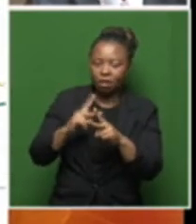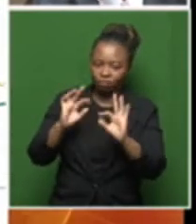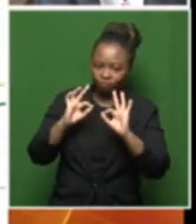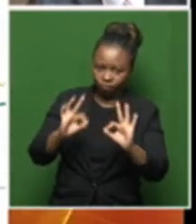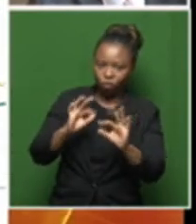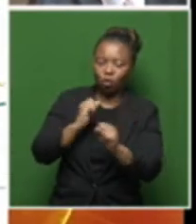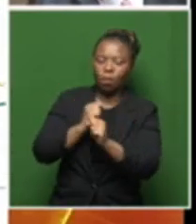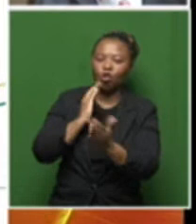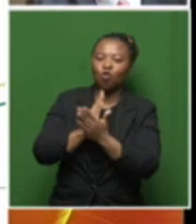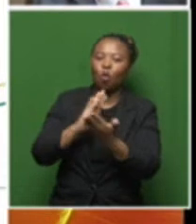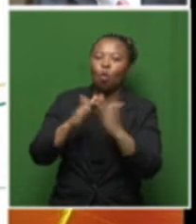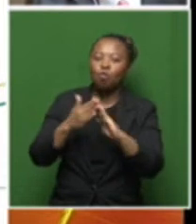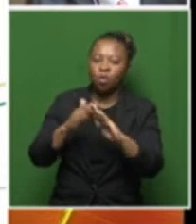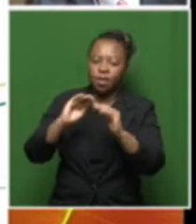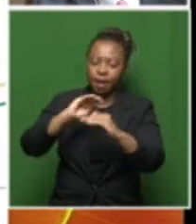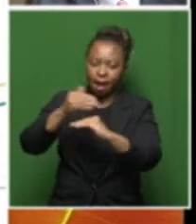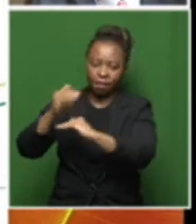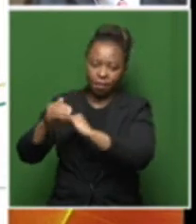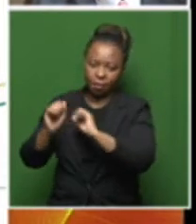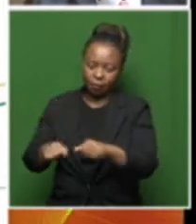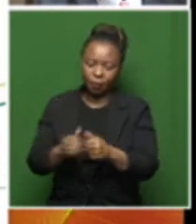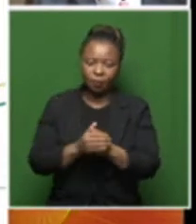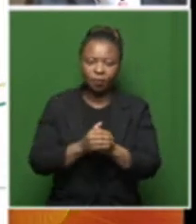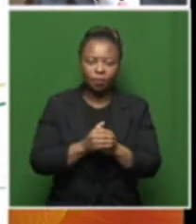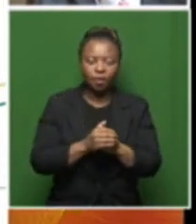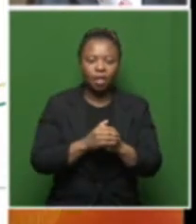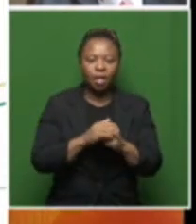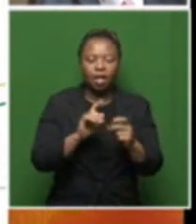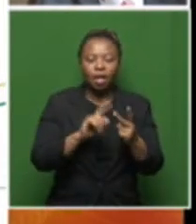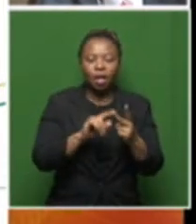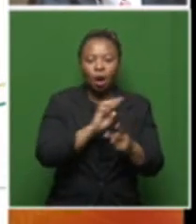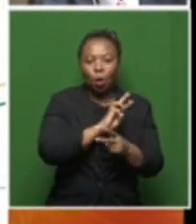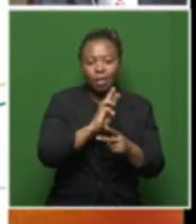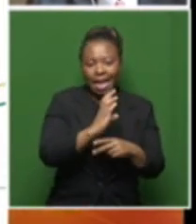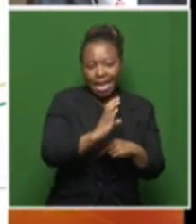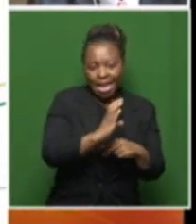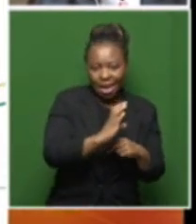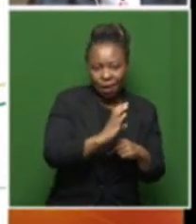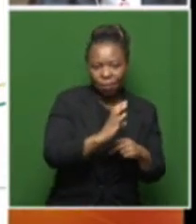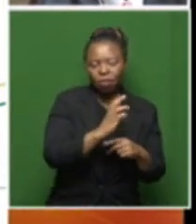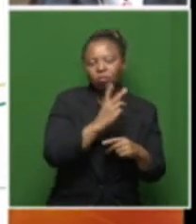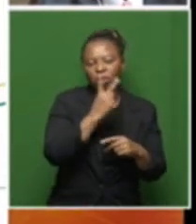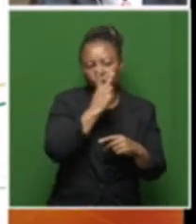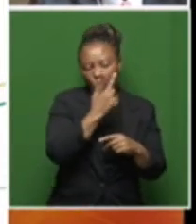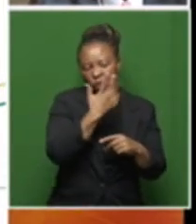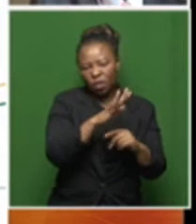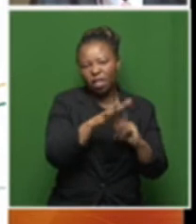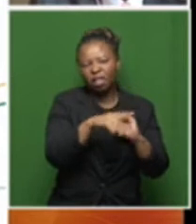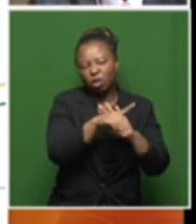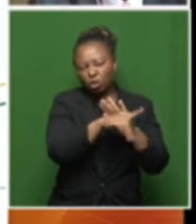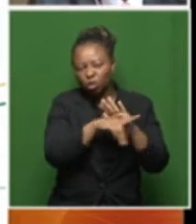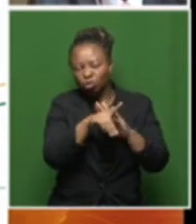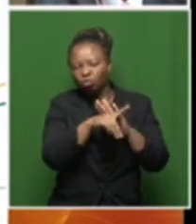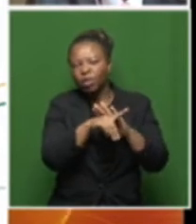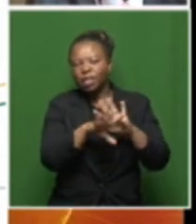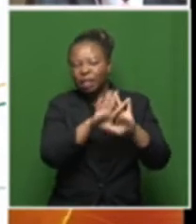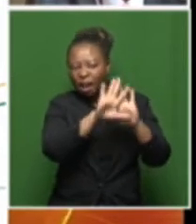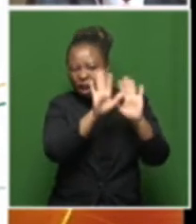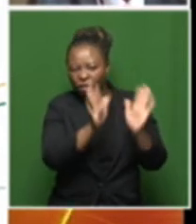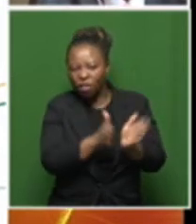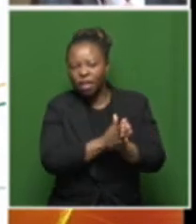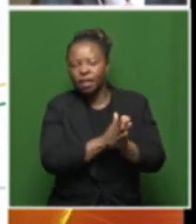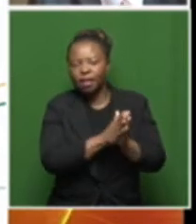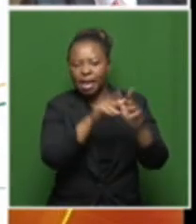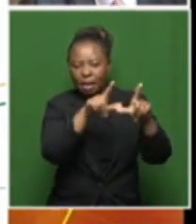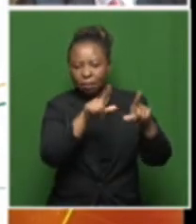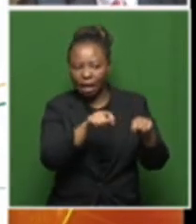communities. The Western Cape, you saw from Dr. Klute, and all the districts, it looks like everything happens in Cape Town,